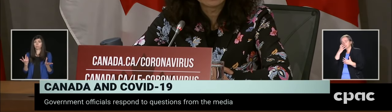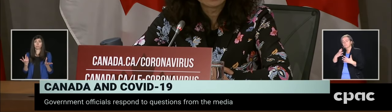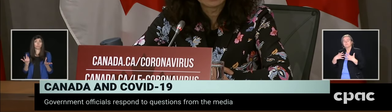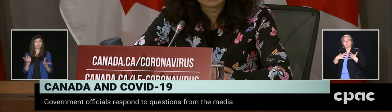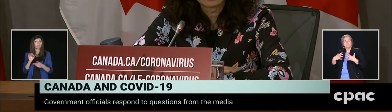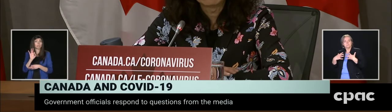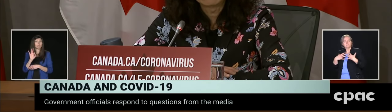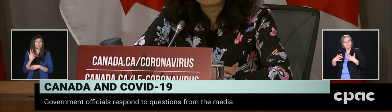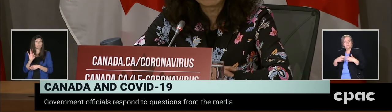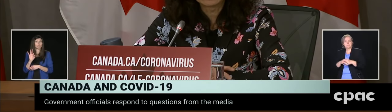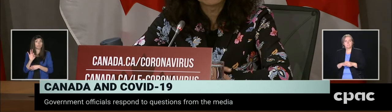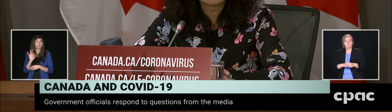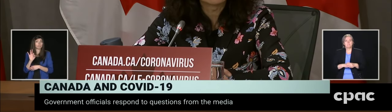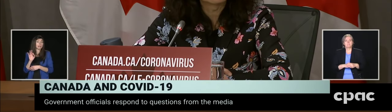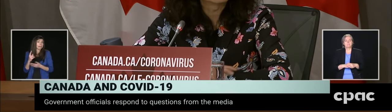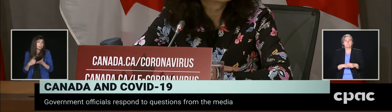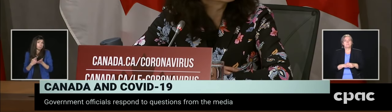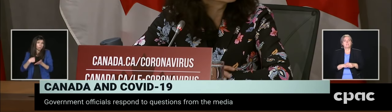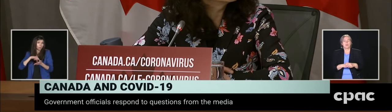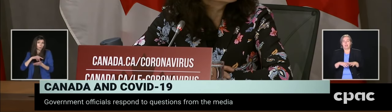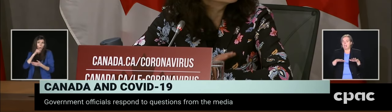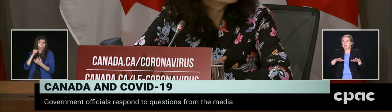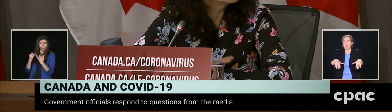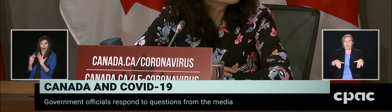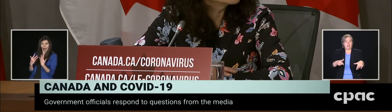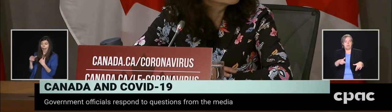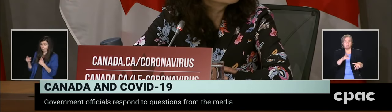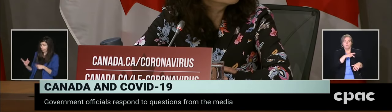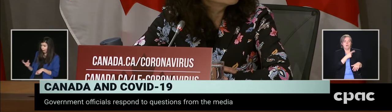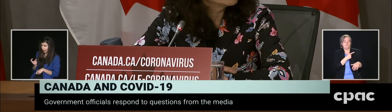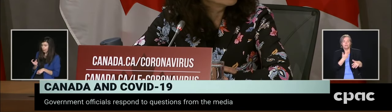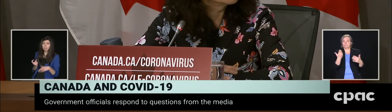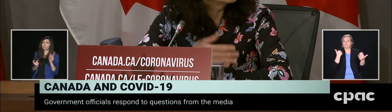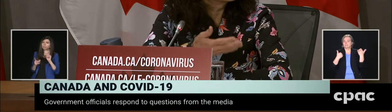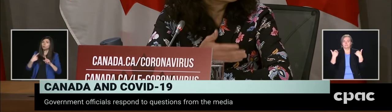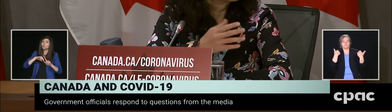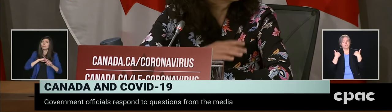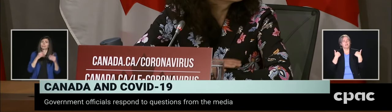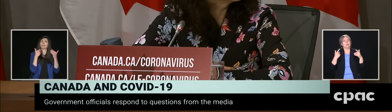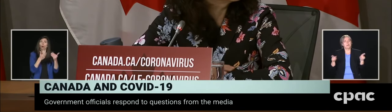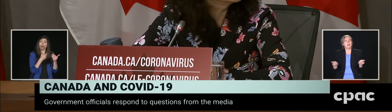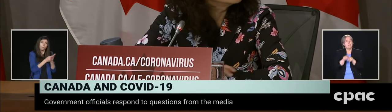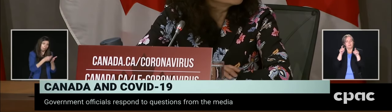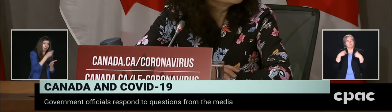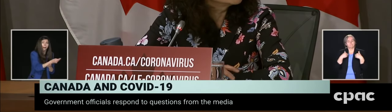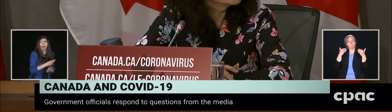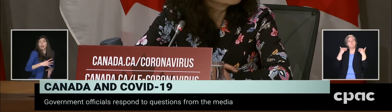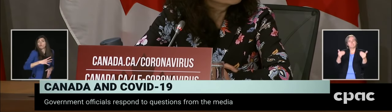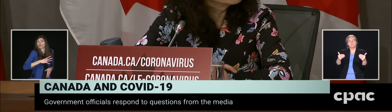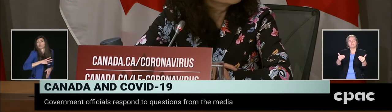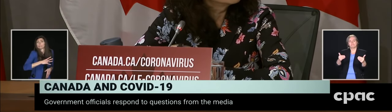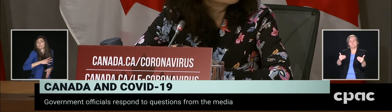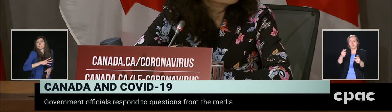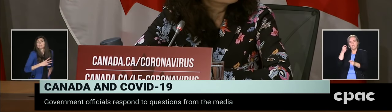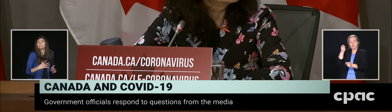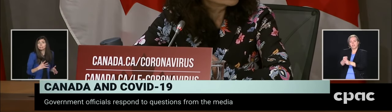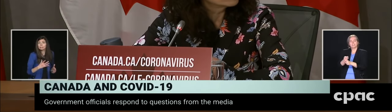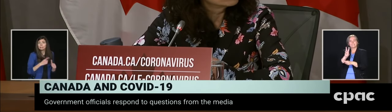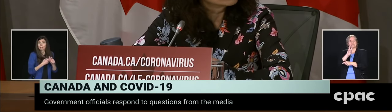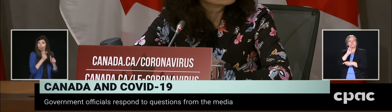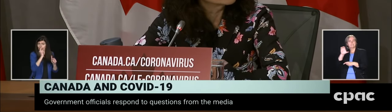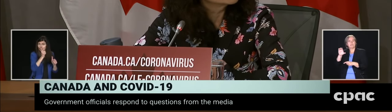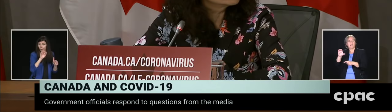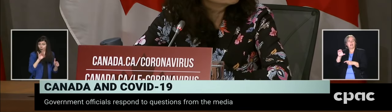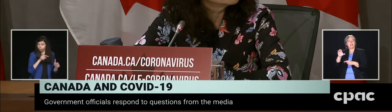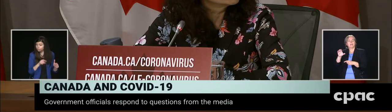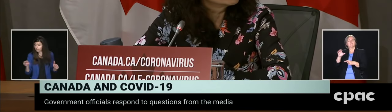already purchased another 600, close to 600, and then, of course, all the innovation and other